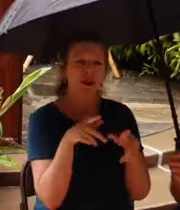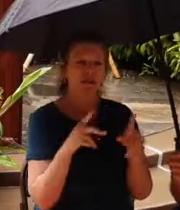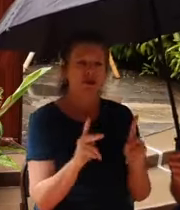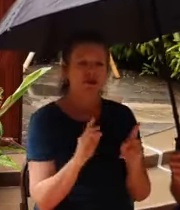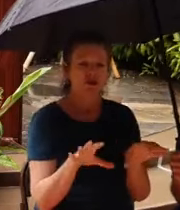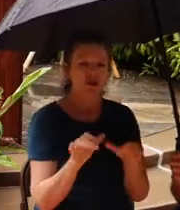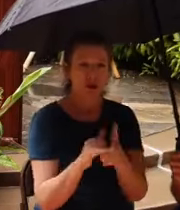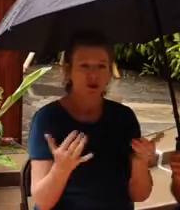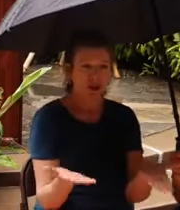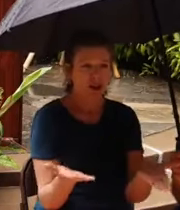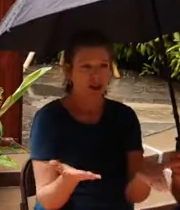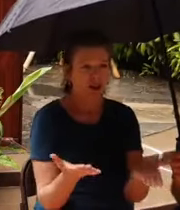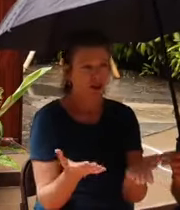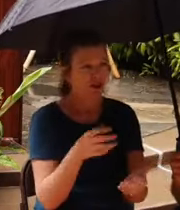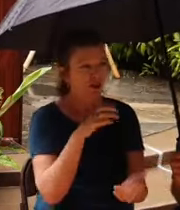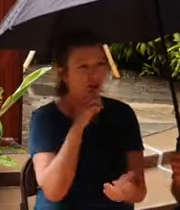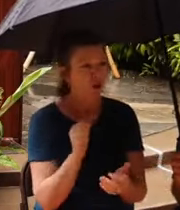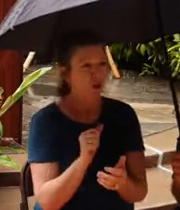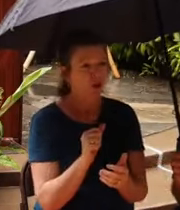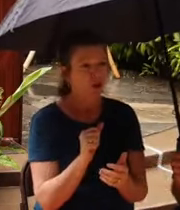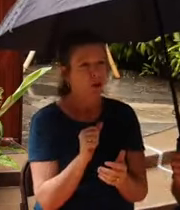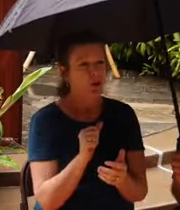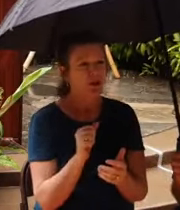right here at the old Big Safe Space,